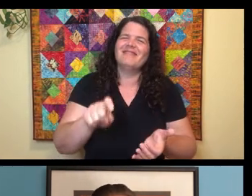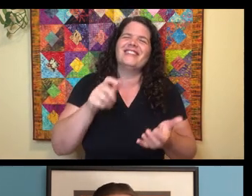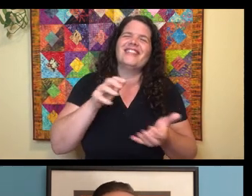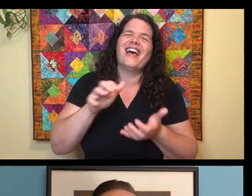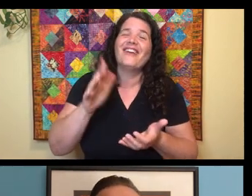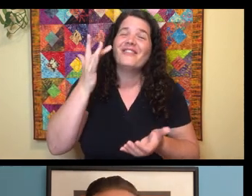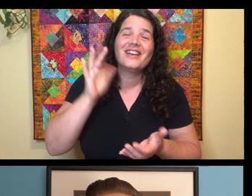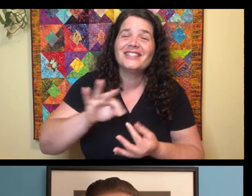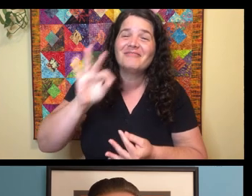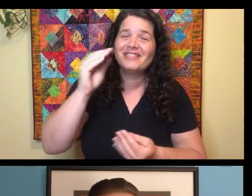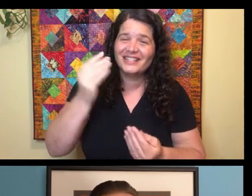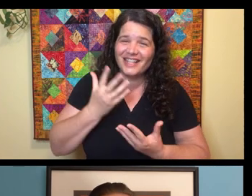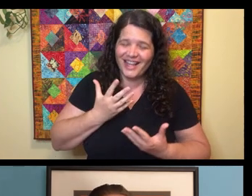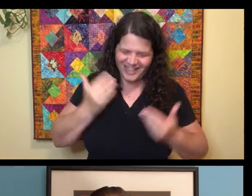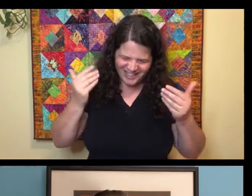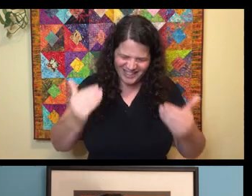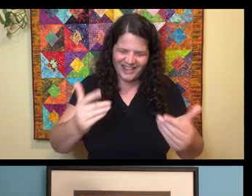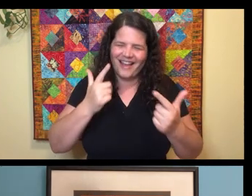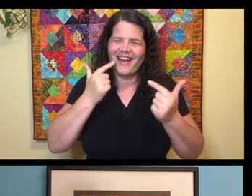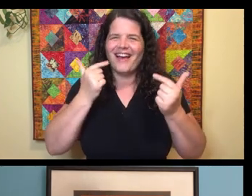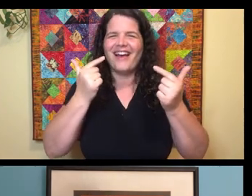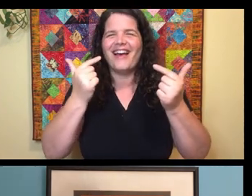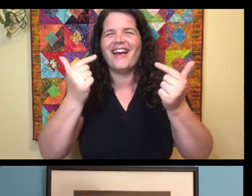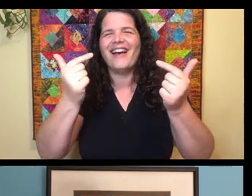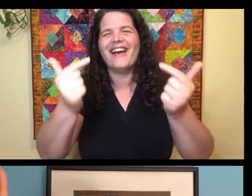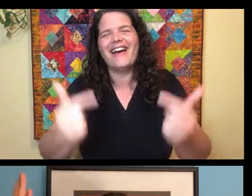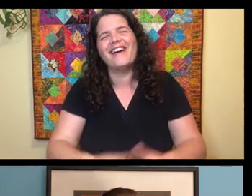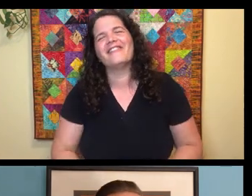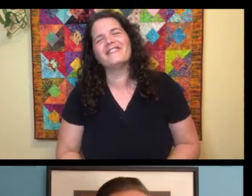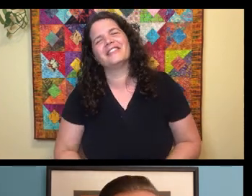Spirit says love, Spirit says